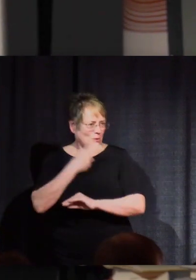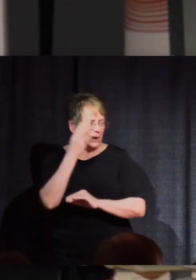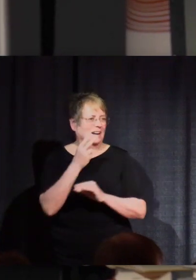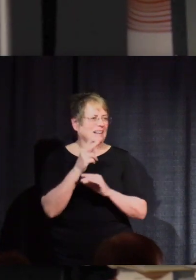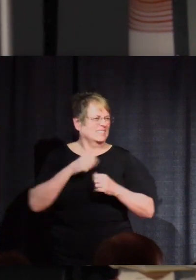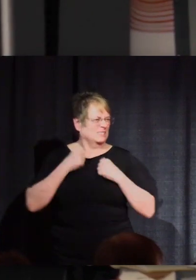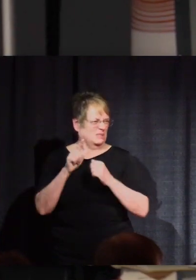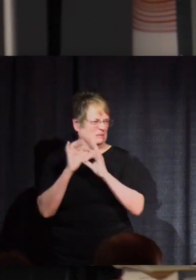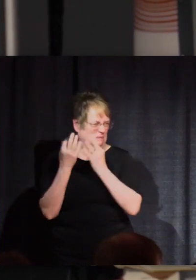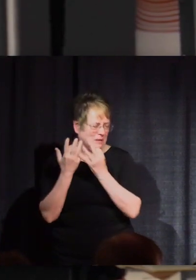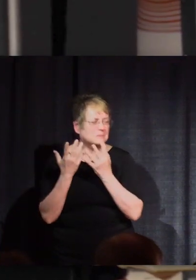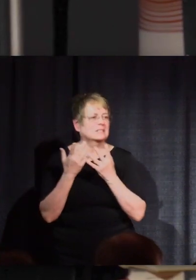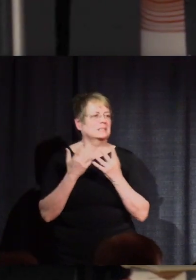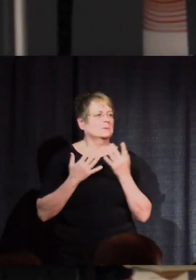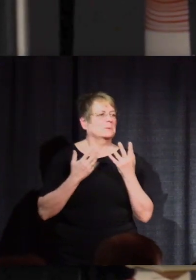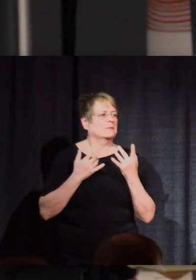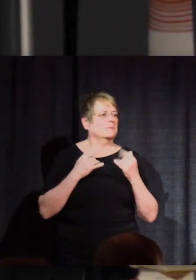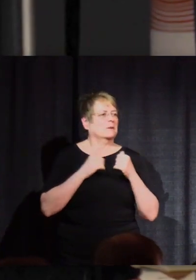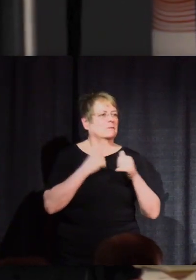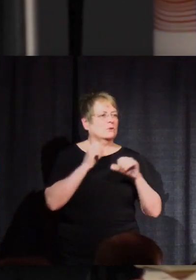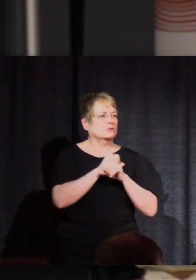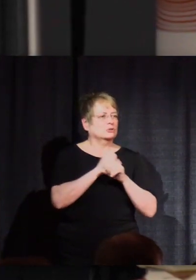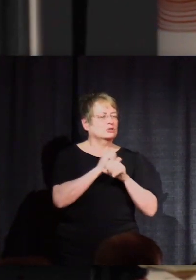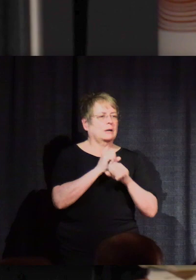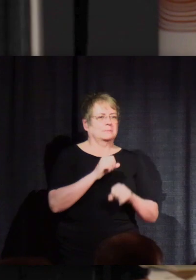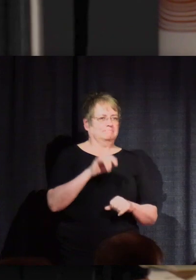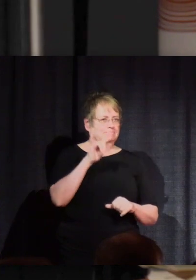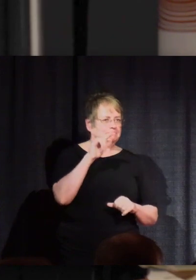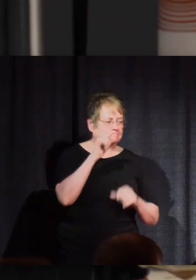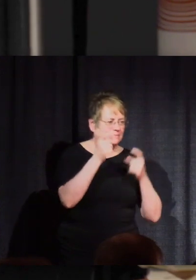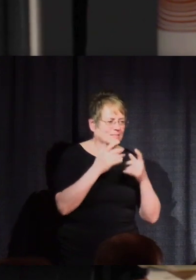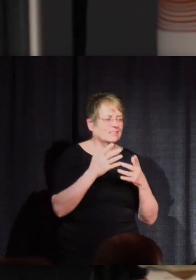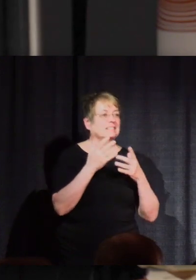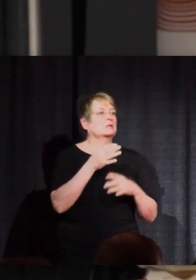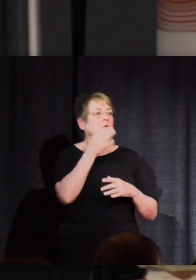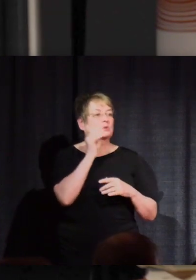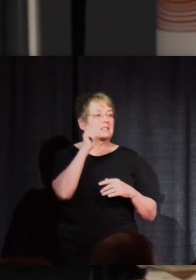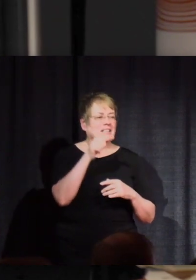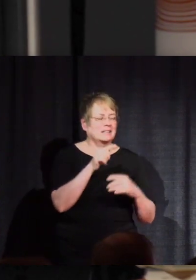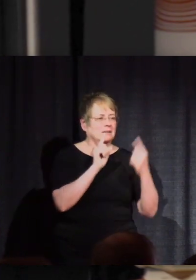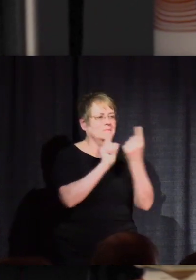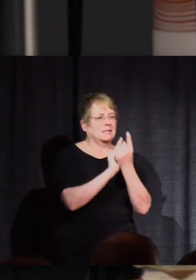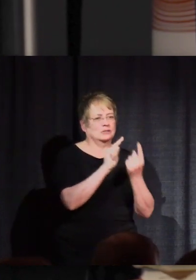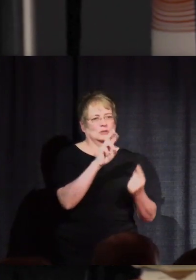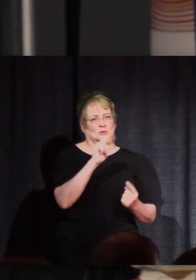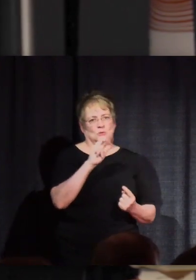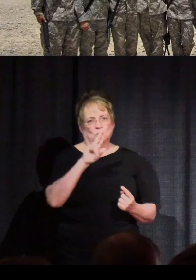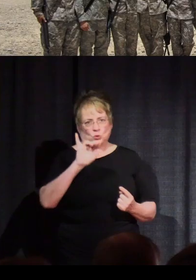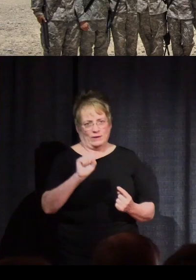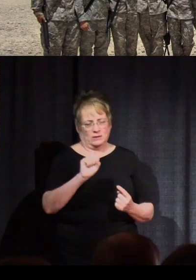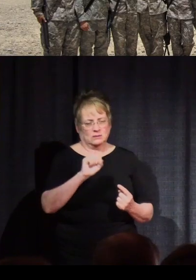traffic controller job as a civilian. And not long after, I met Travis, and I fell